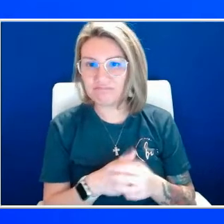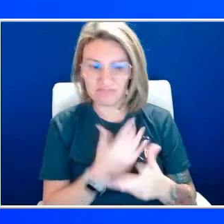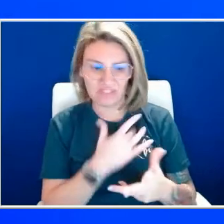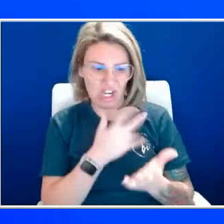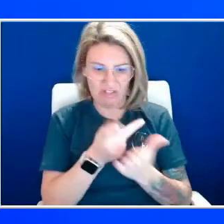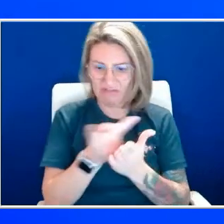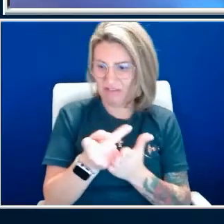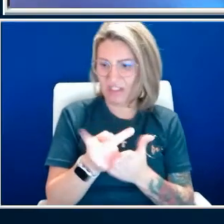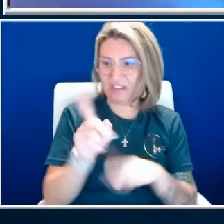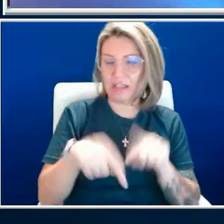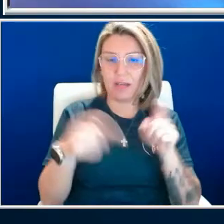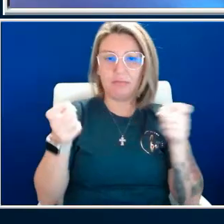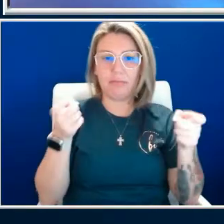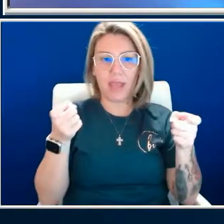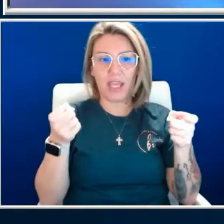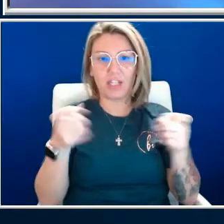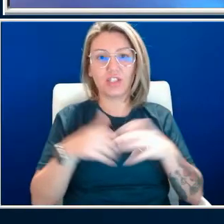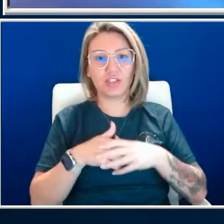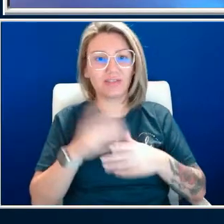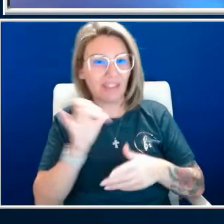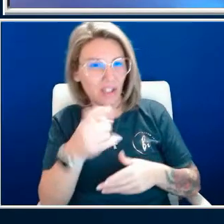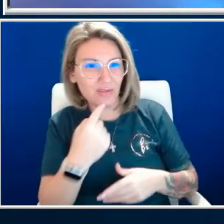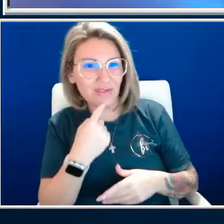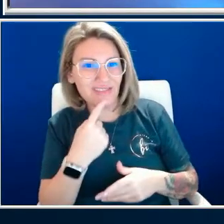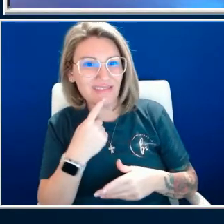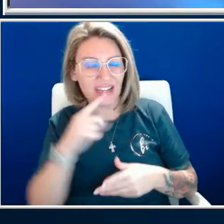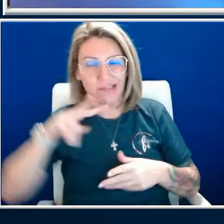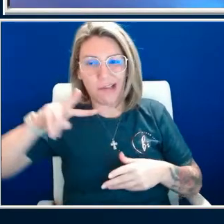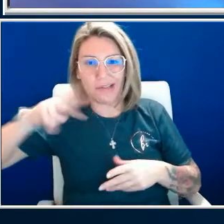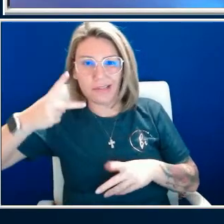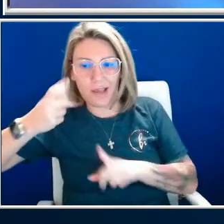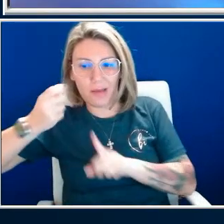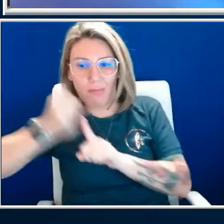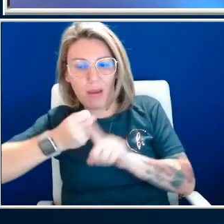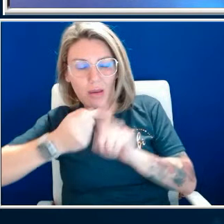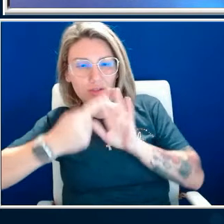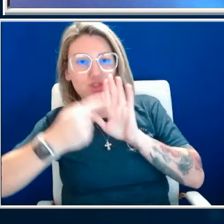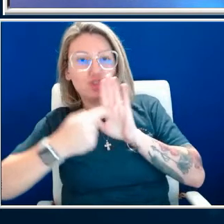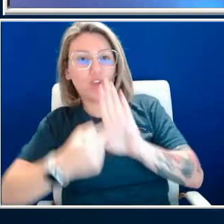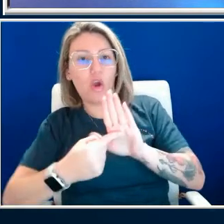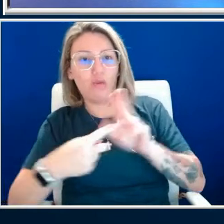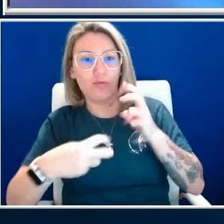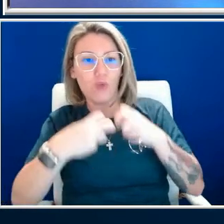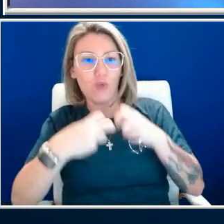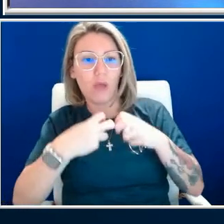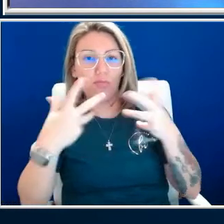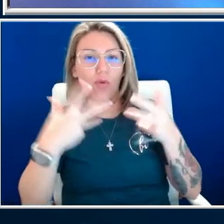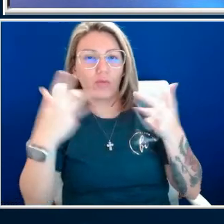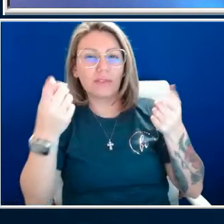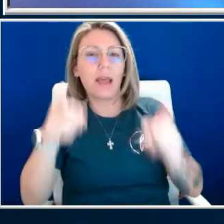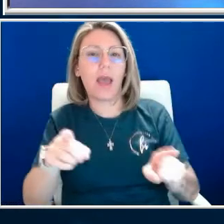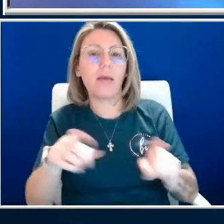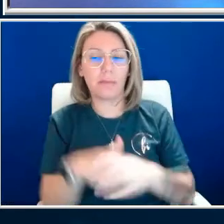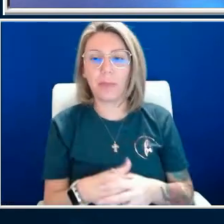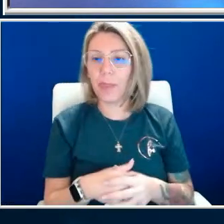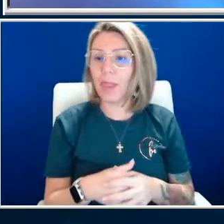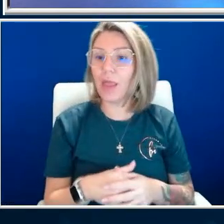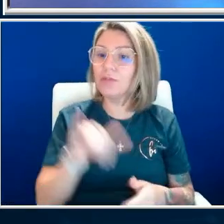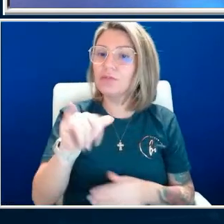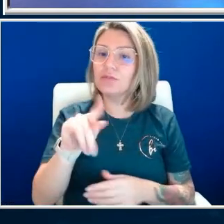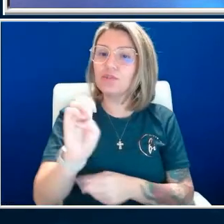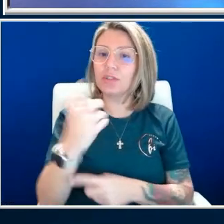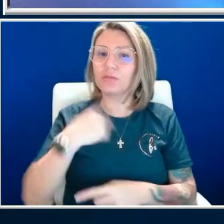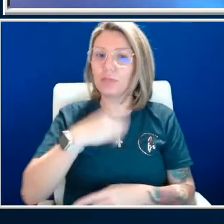unmanageable anymore. Right, like you said, that second hit, it's like it unmasked the problem that was lying underneath. So we know, Jackie, that your heart problems